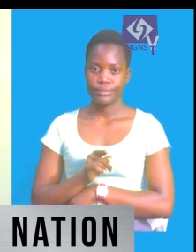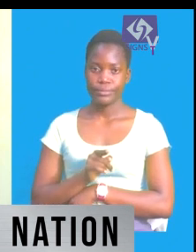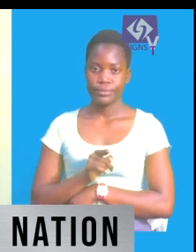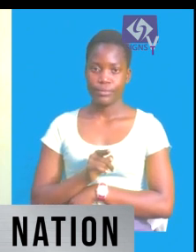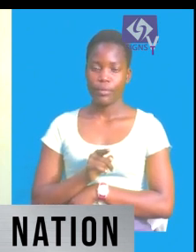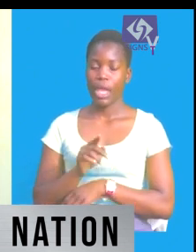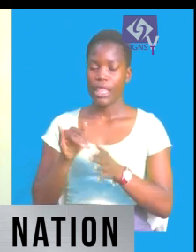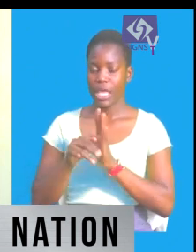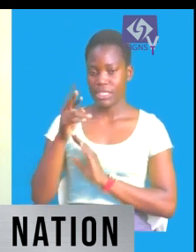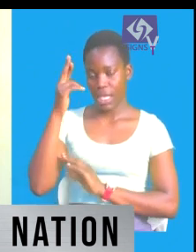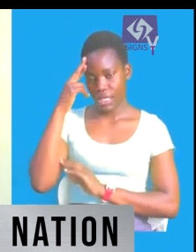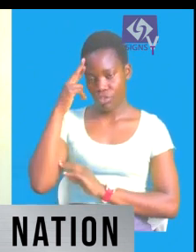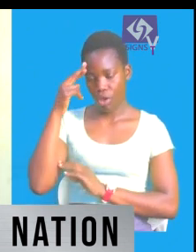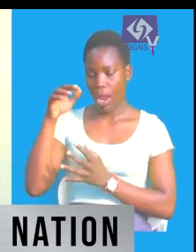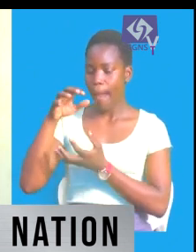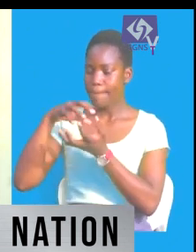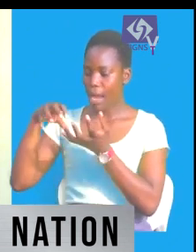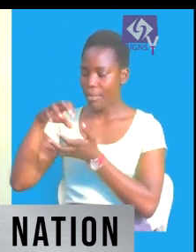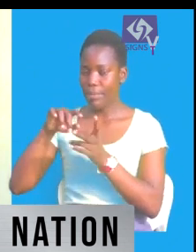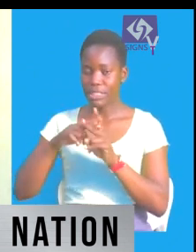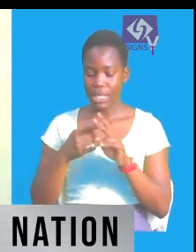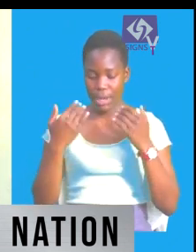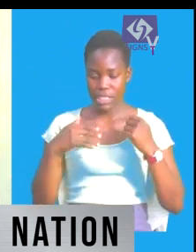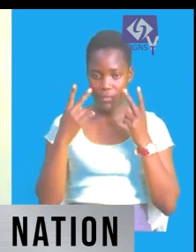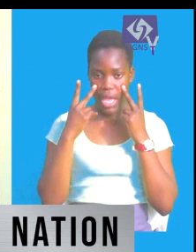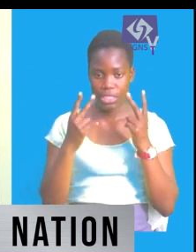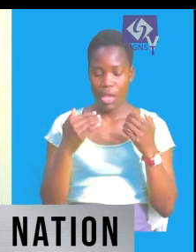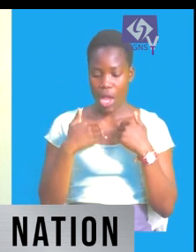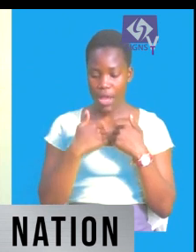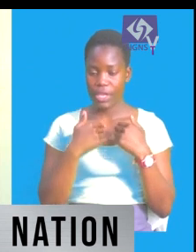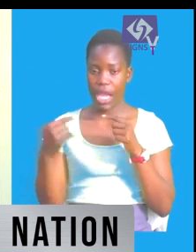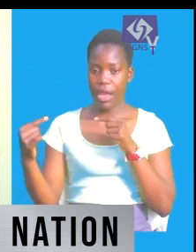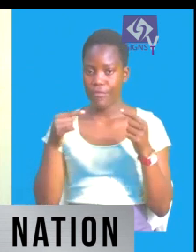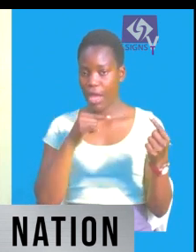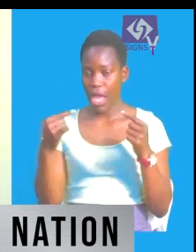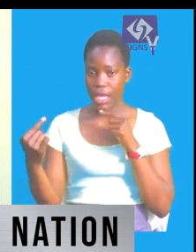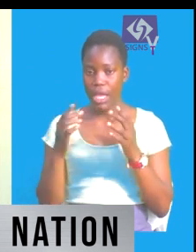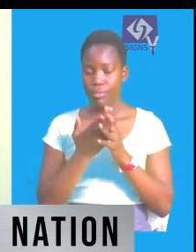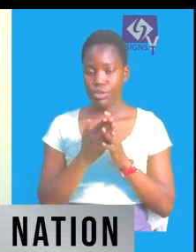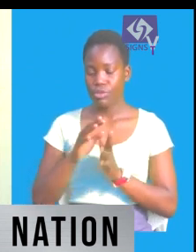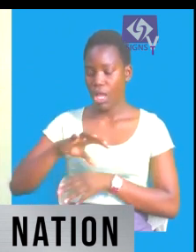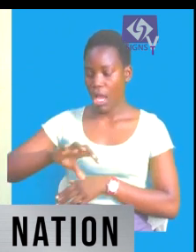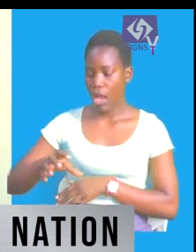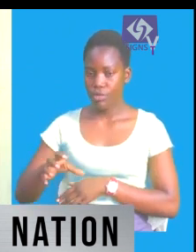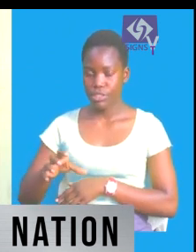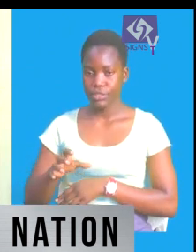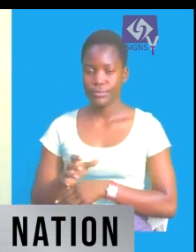And that is where controversy is coming in. Like I've seen there is a fight between, currently we have ward